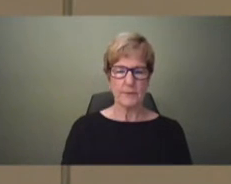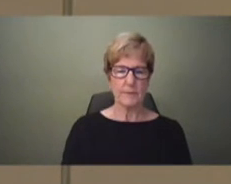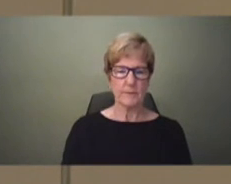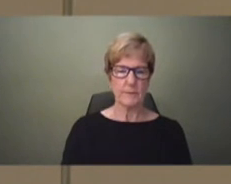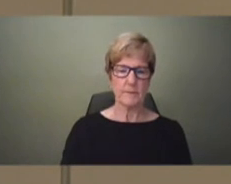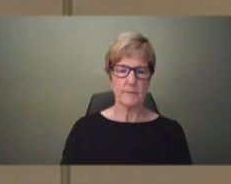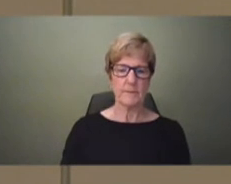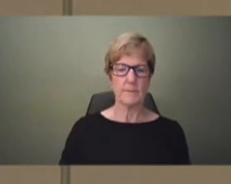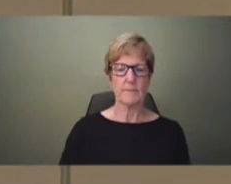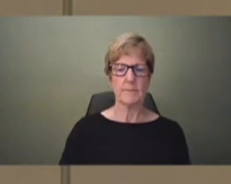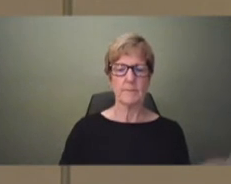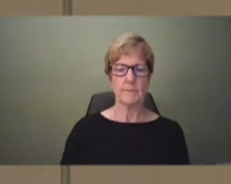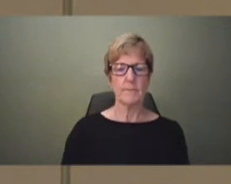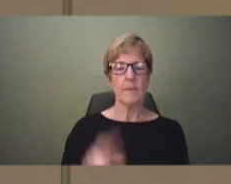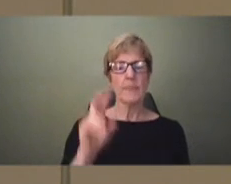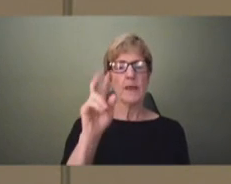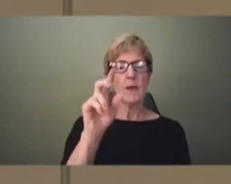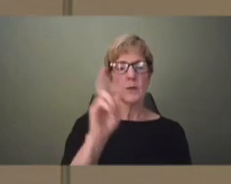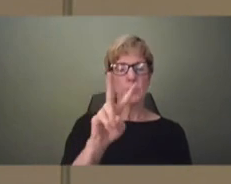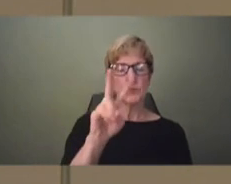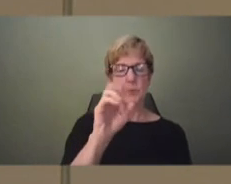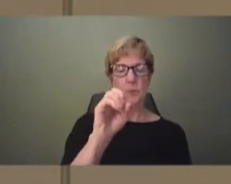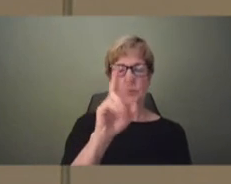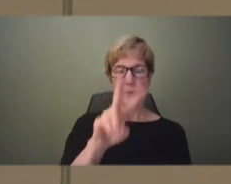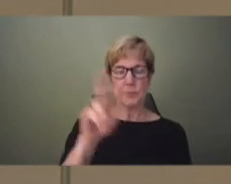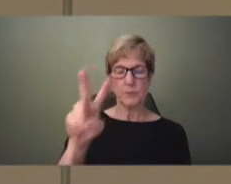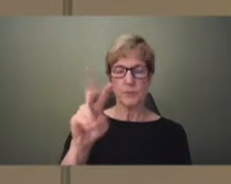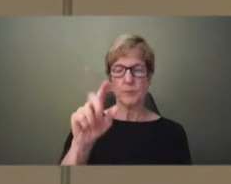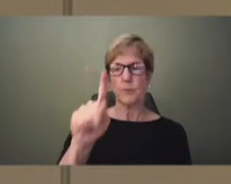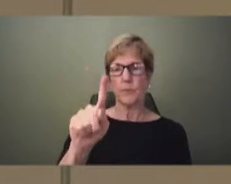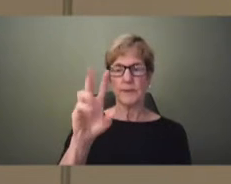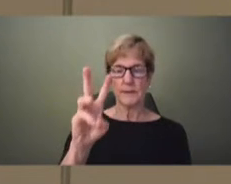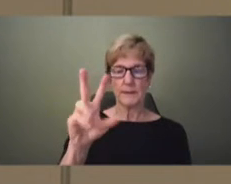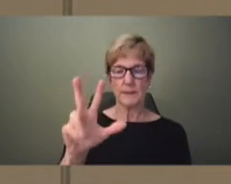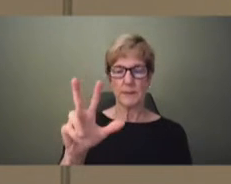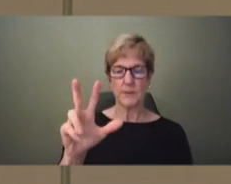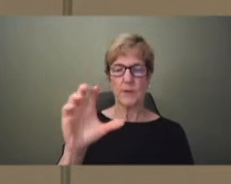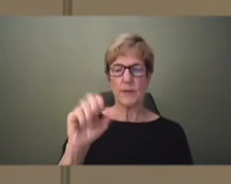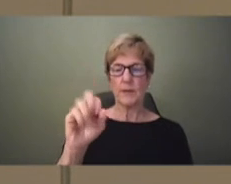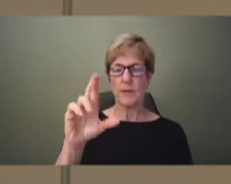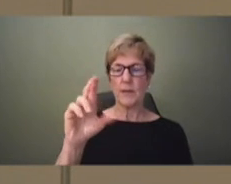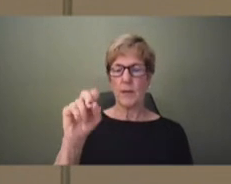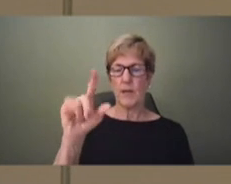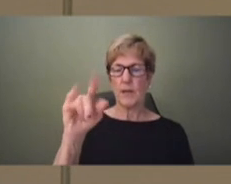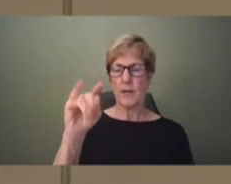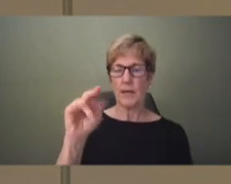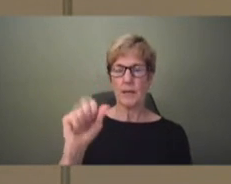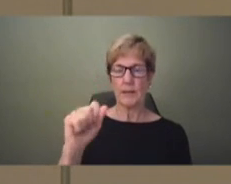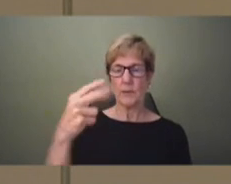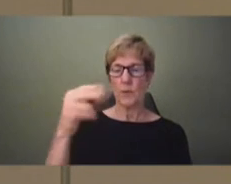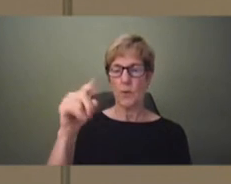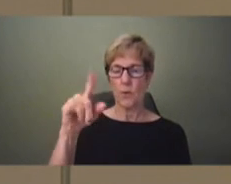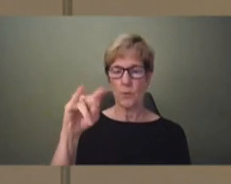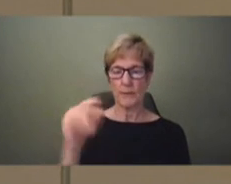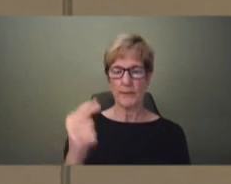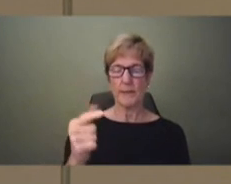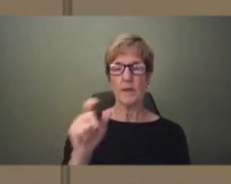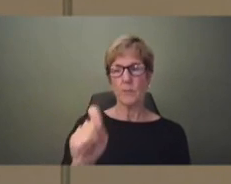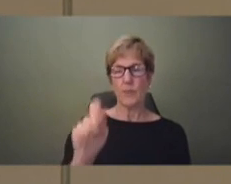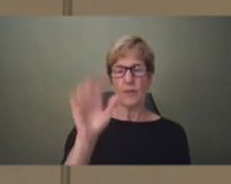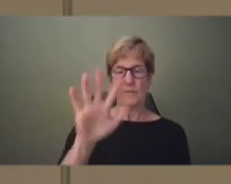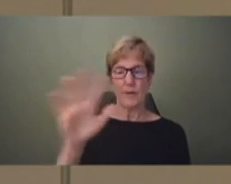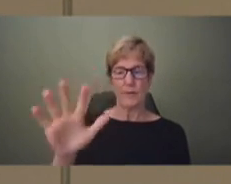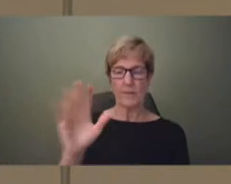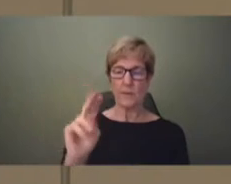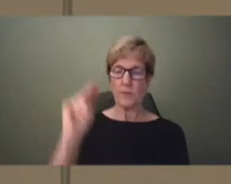2022-23 by Carolina Holdings 5 LLC on approximately 0.55 Acres on the north side of Hart Road on the